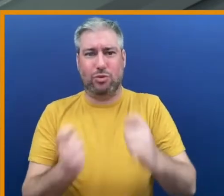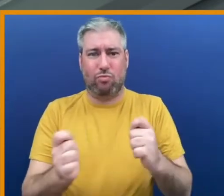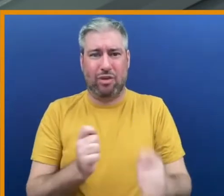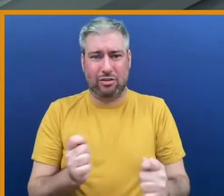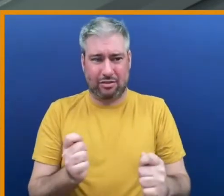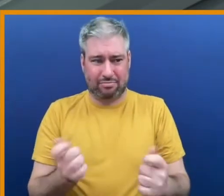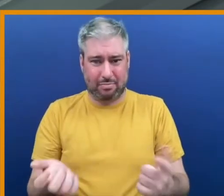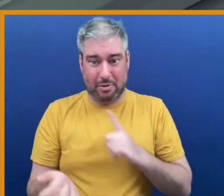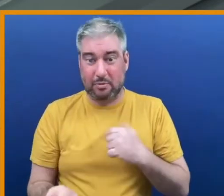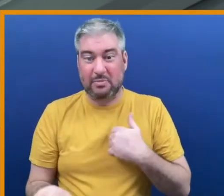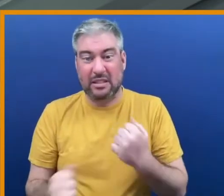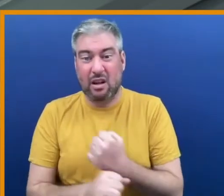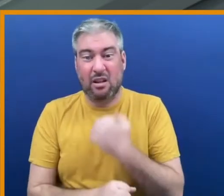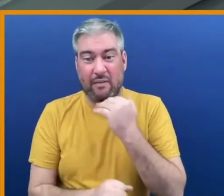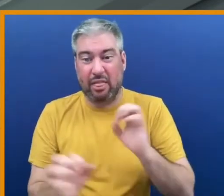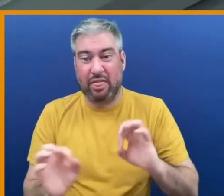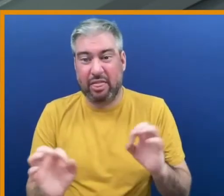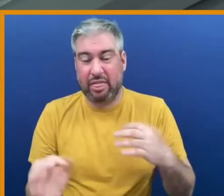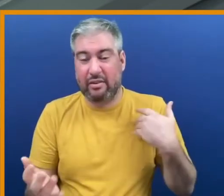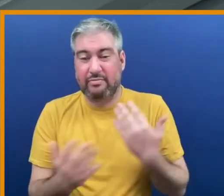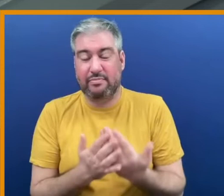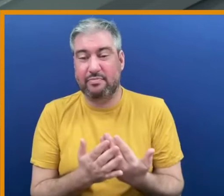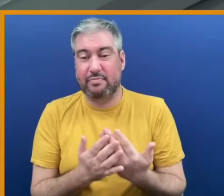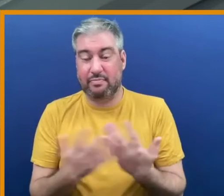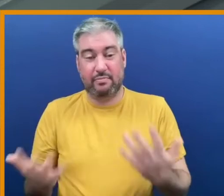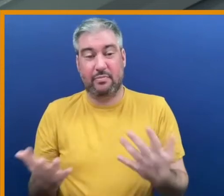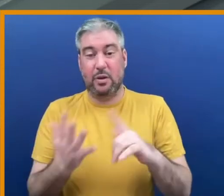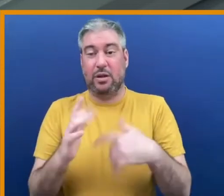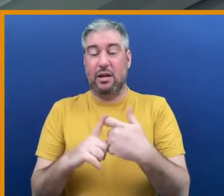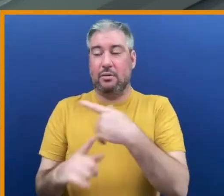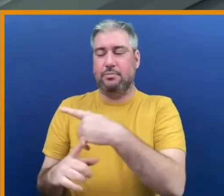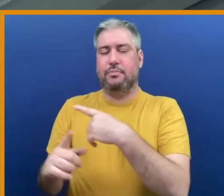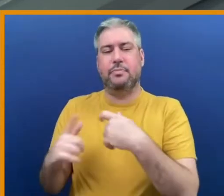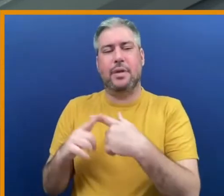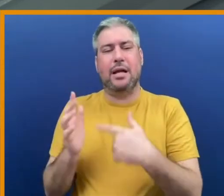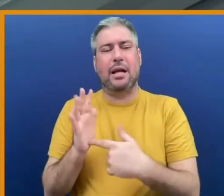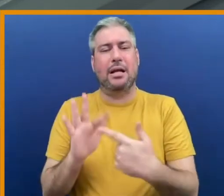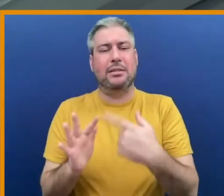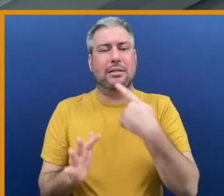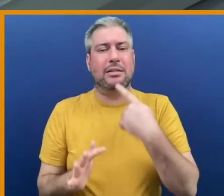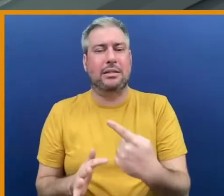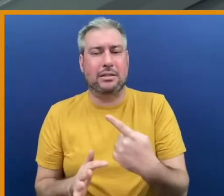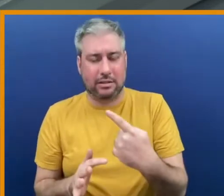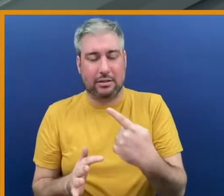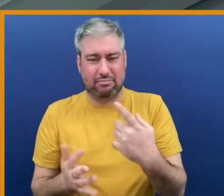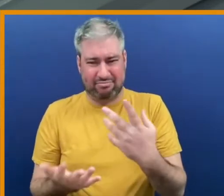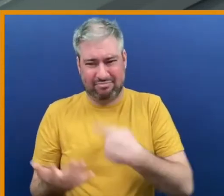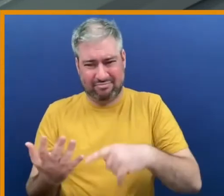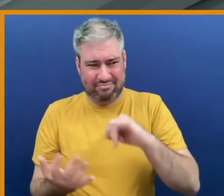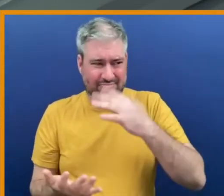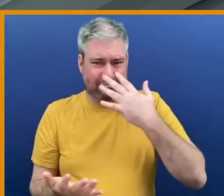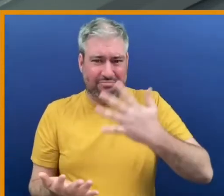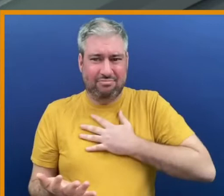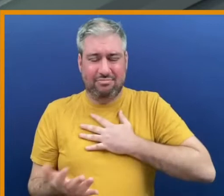mentioned, we've got just an absolutely shameful situation. And in particular, we're doing a lot of campaigning around